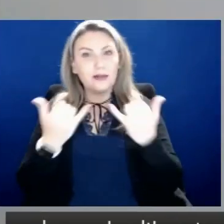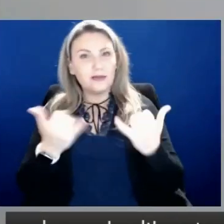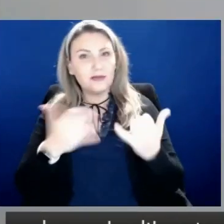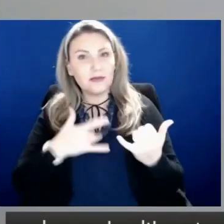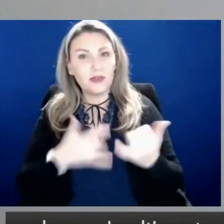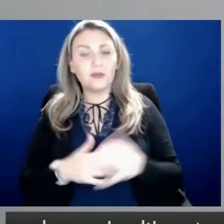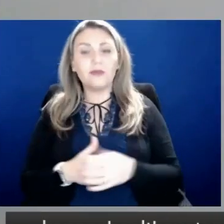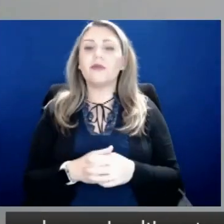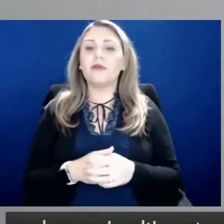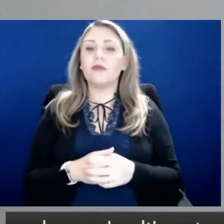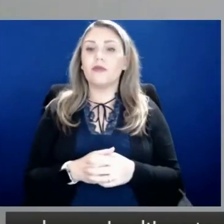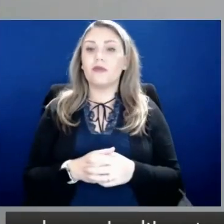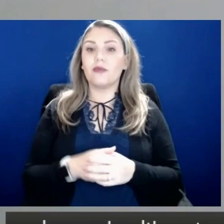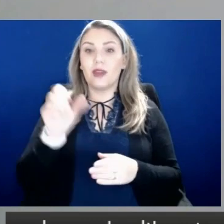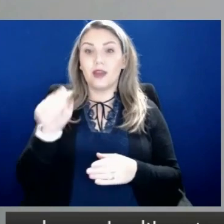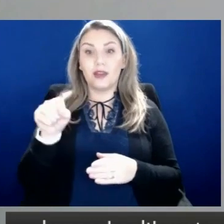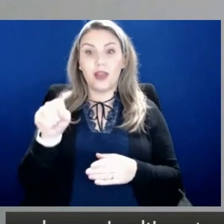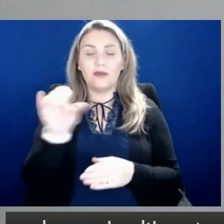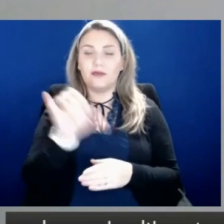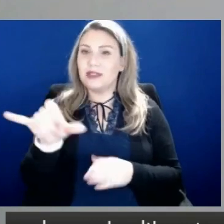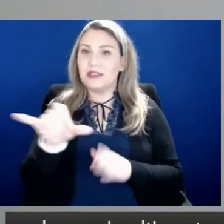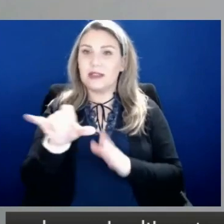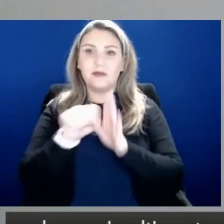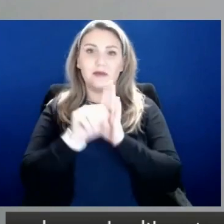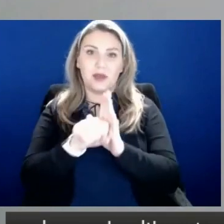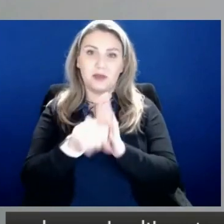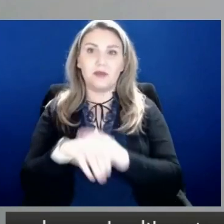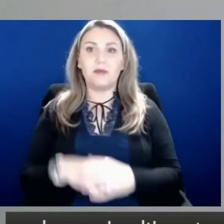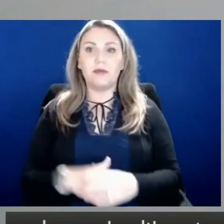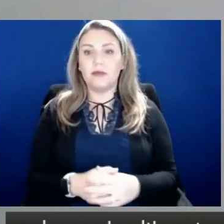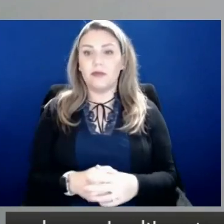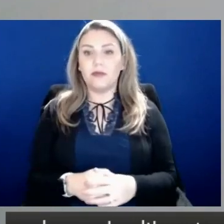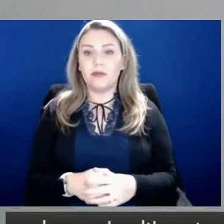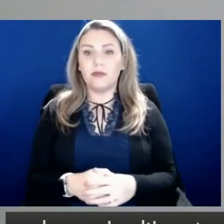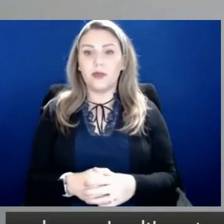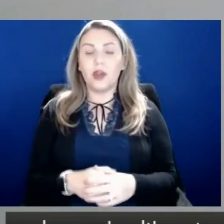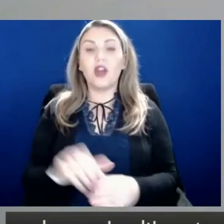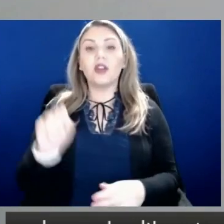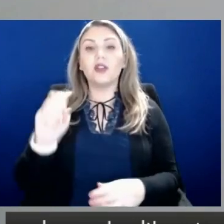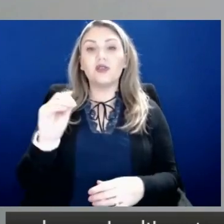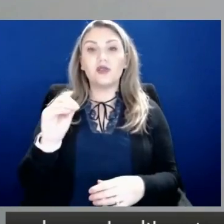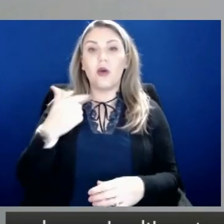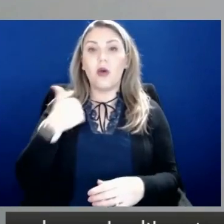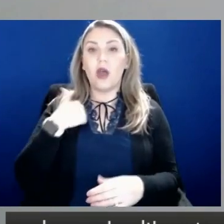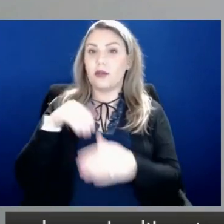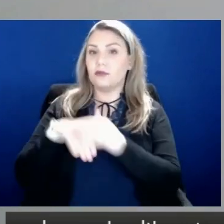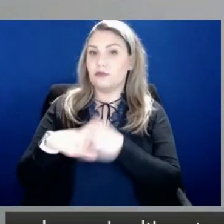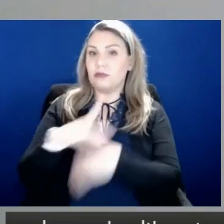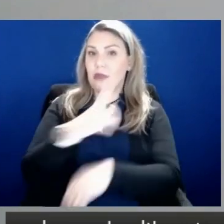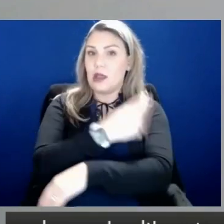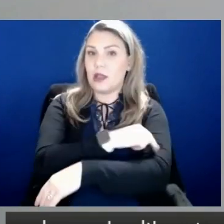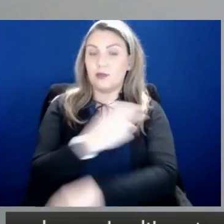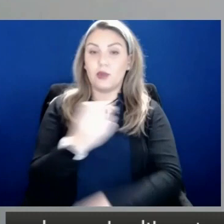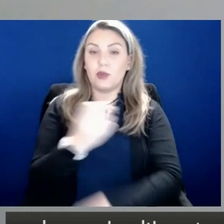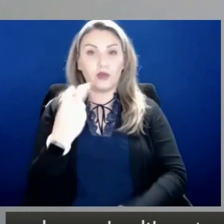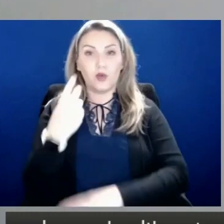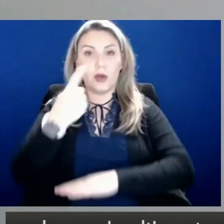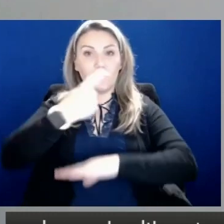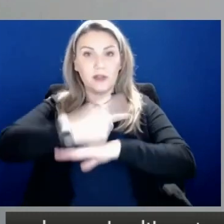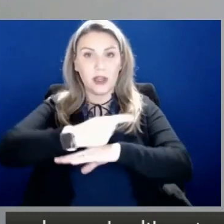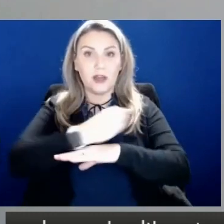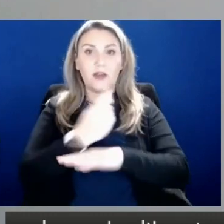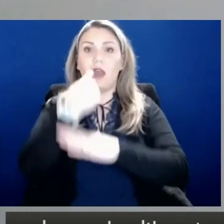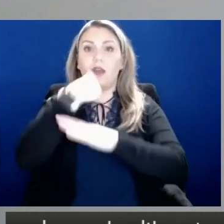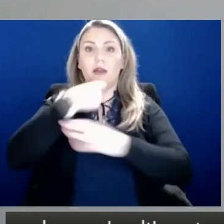Yes, definitely some of the same symptoms. I was hospitalized for 12 days and ventilated